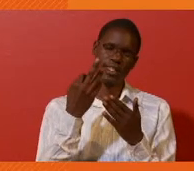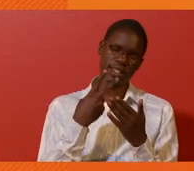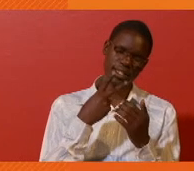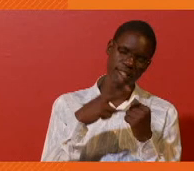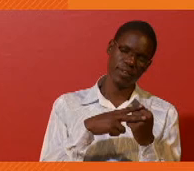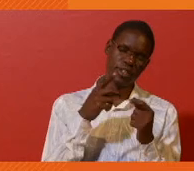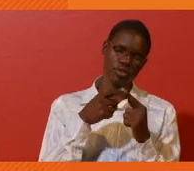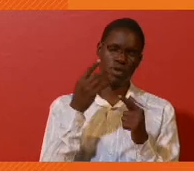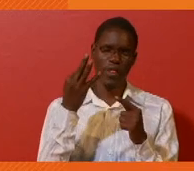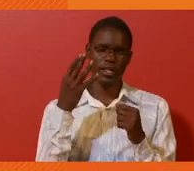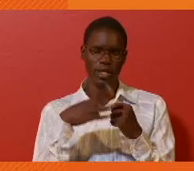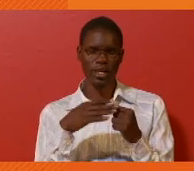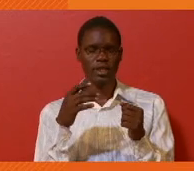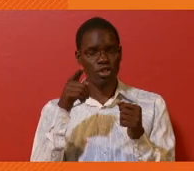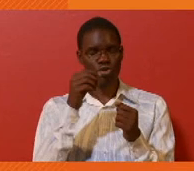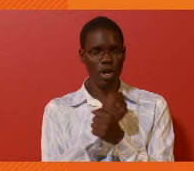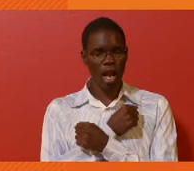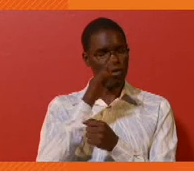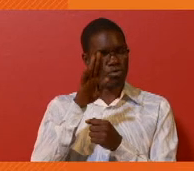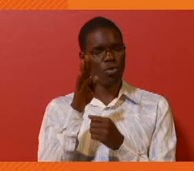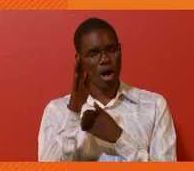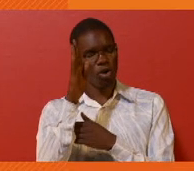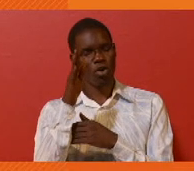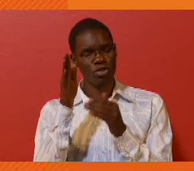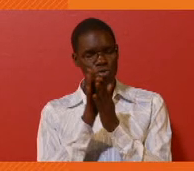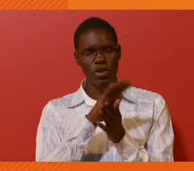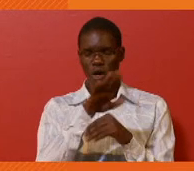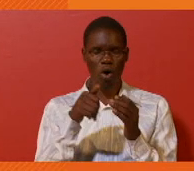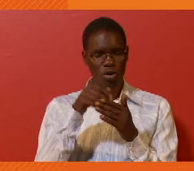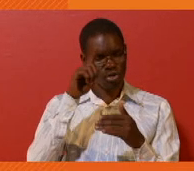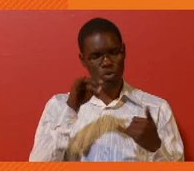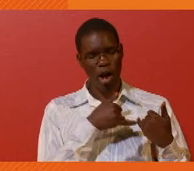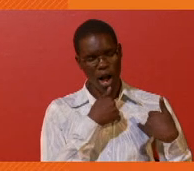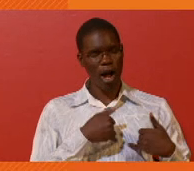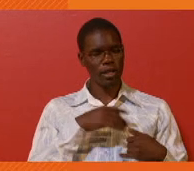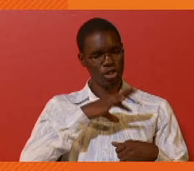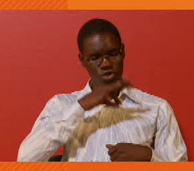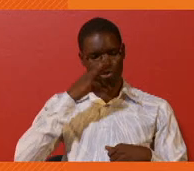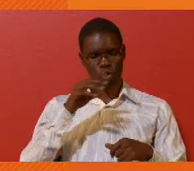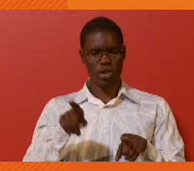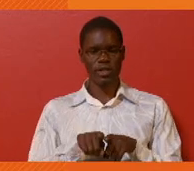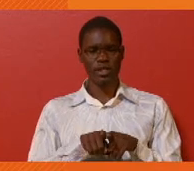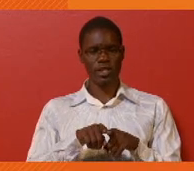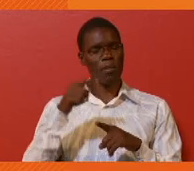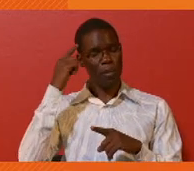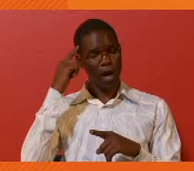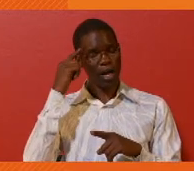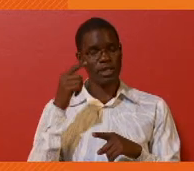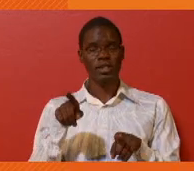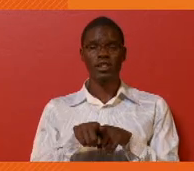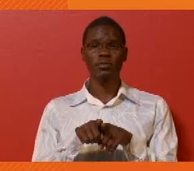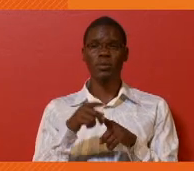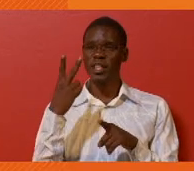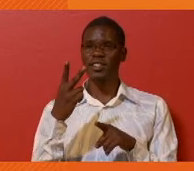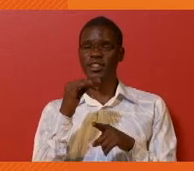to him, "You shall love the Lord your God with all your heart, with all your soul, with all your mind. This is the first and great commandment, and the second is like